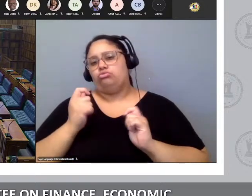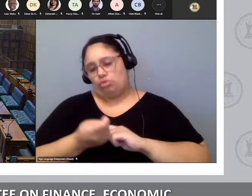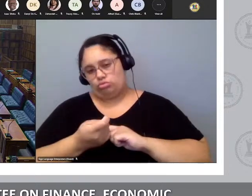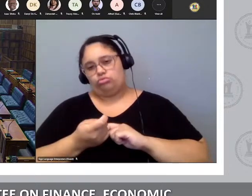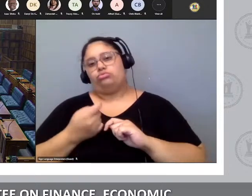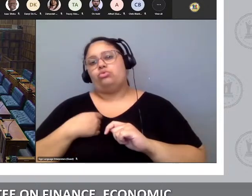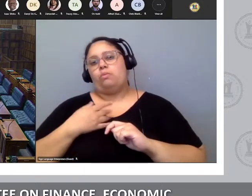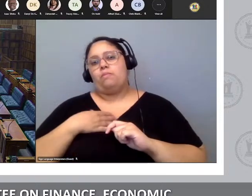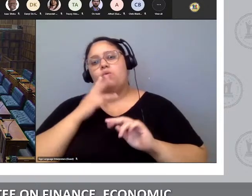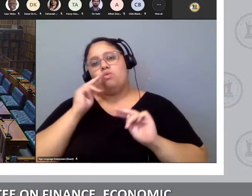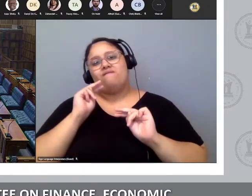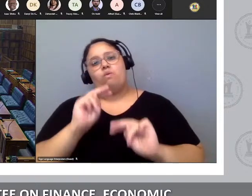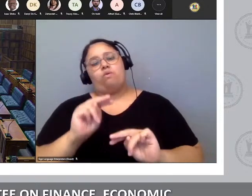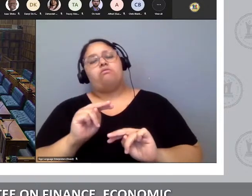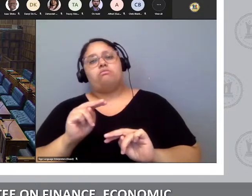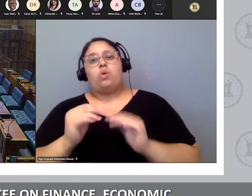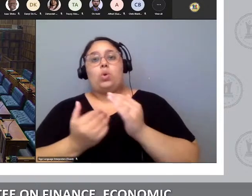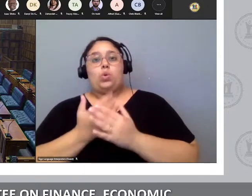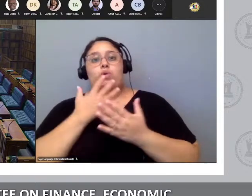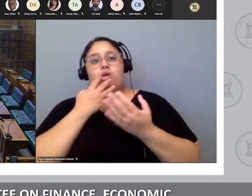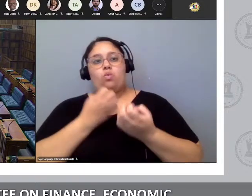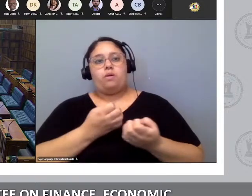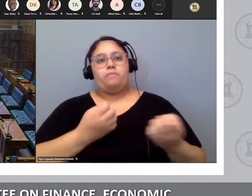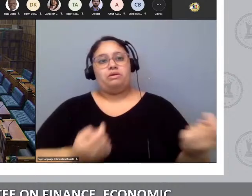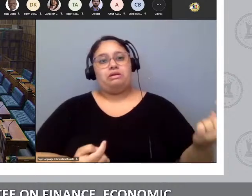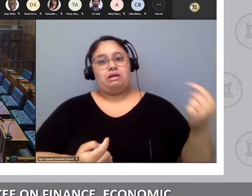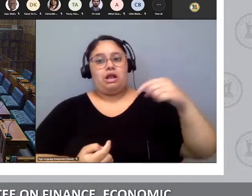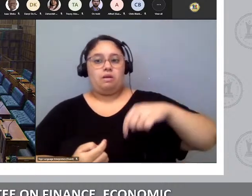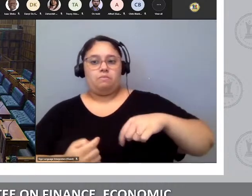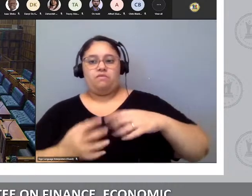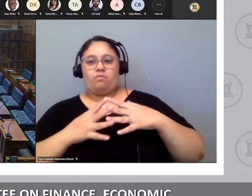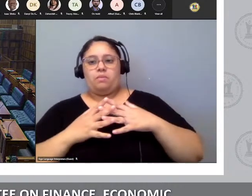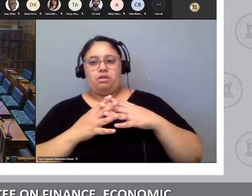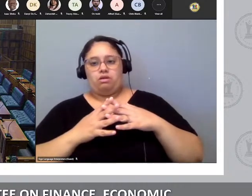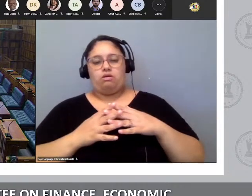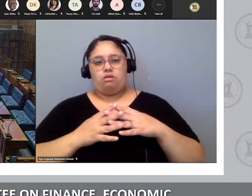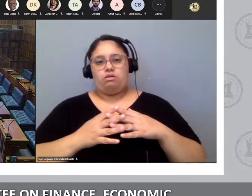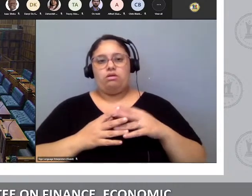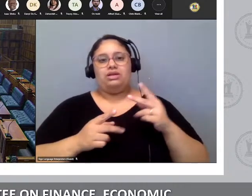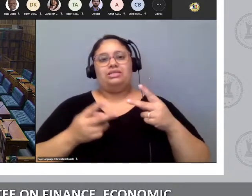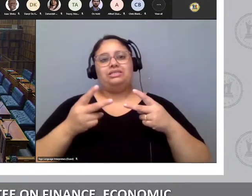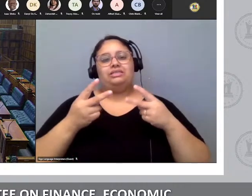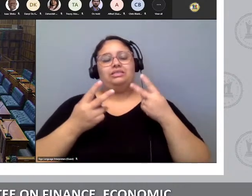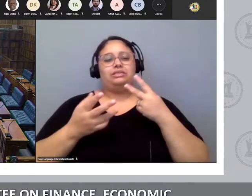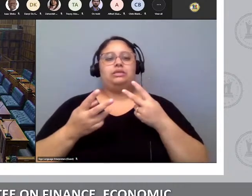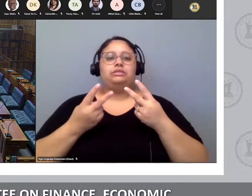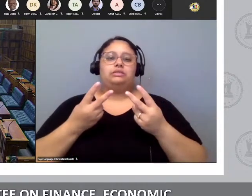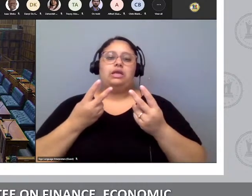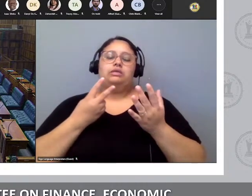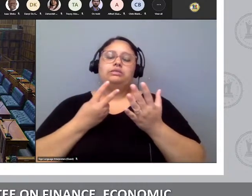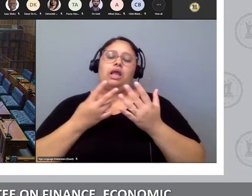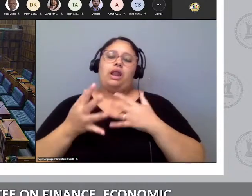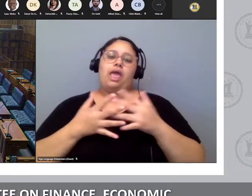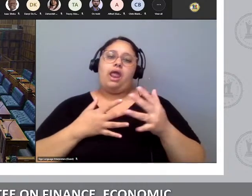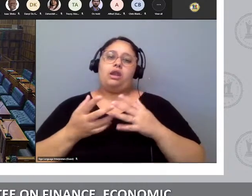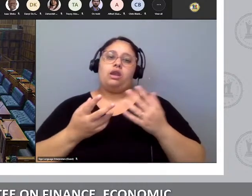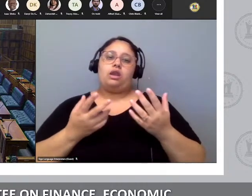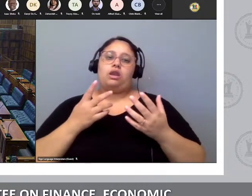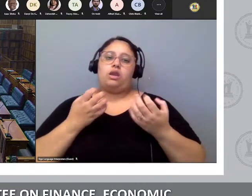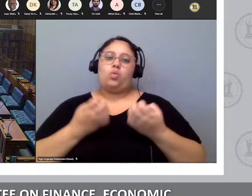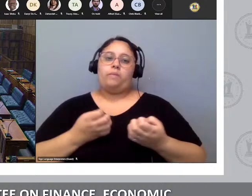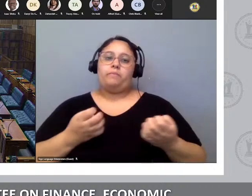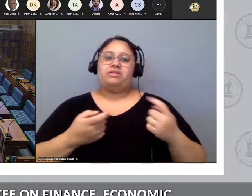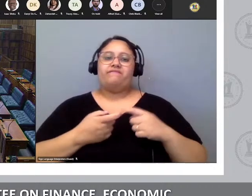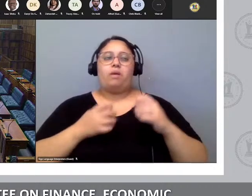to the equipment even the new equipment that came from the states were the second and equipment that came from the states um a month or so